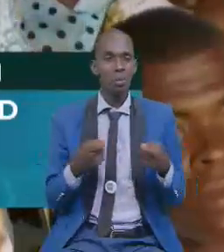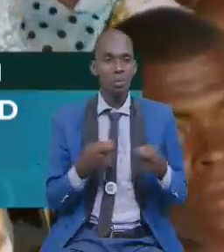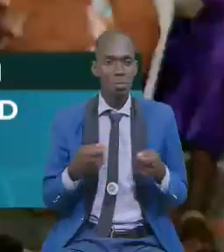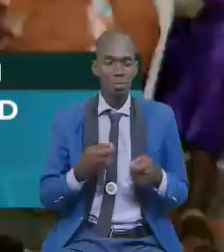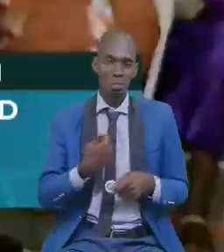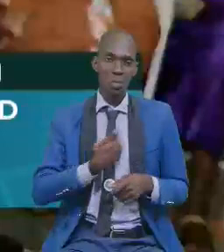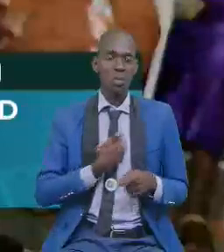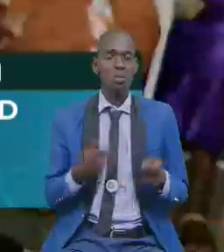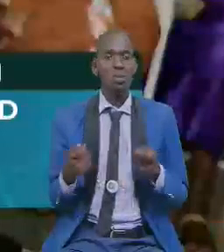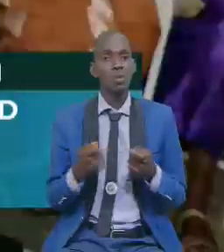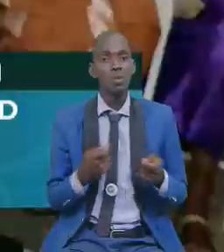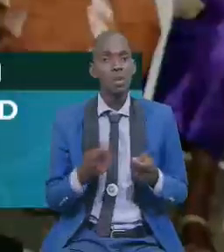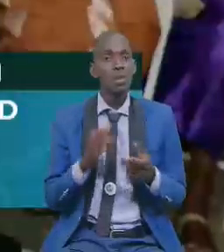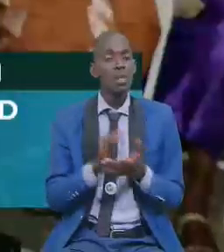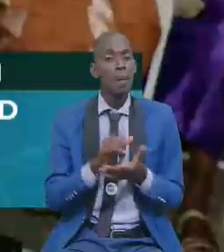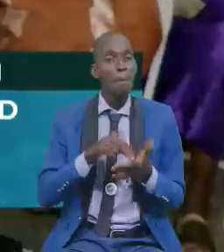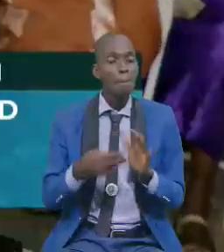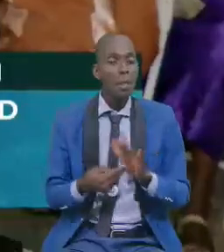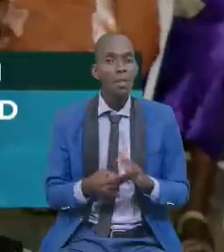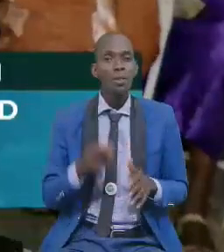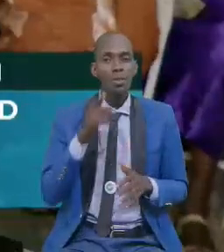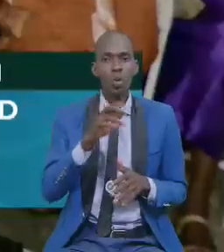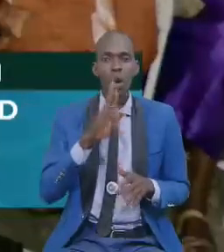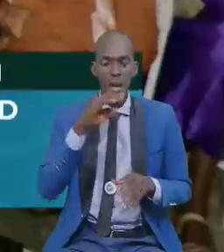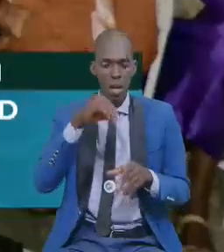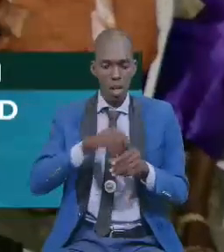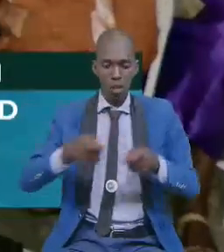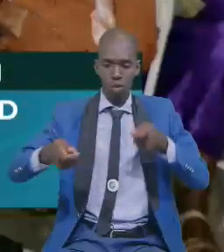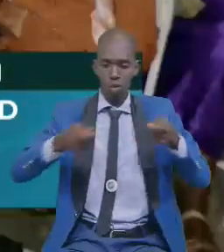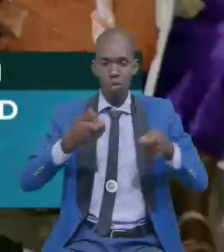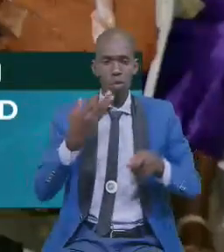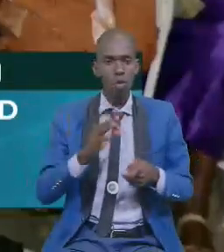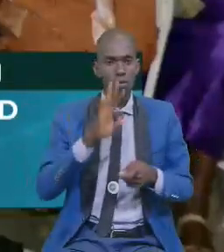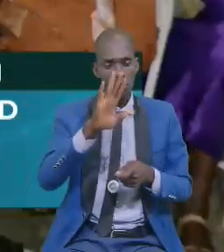Temperance. That means you are in control of your temper.